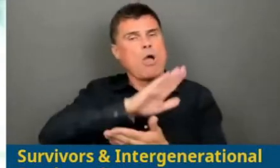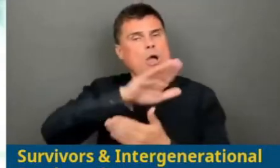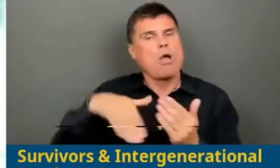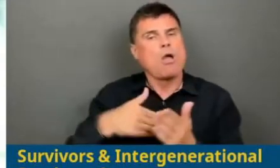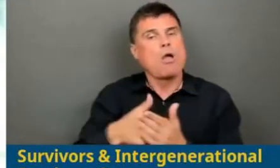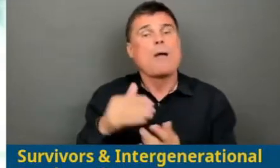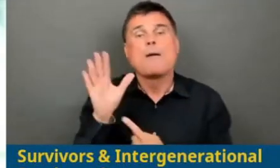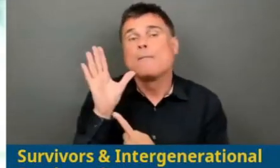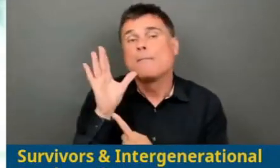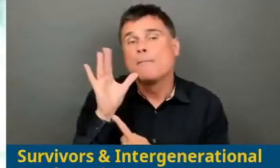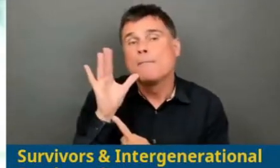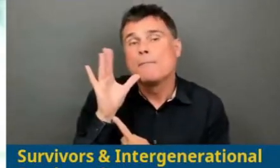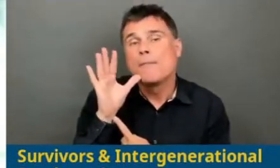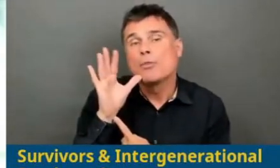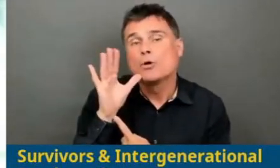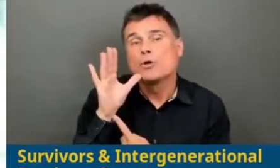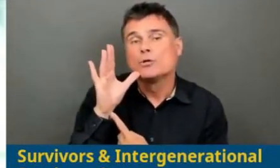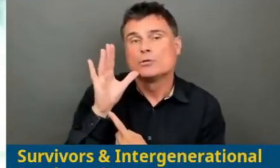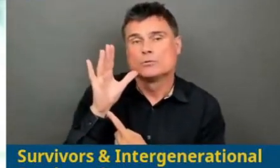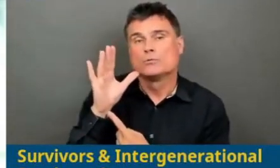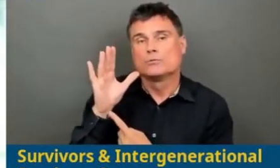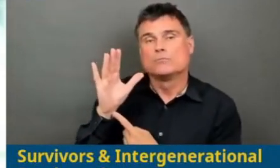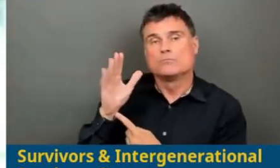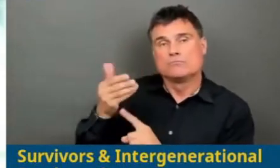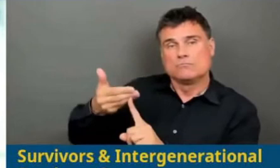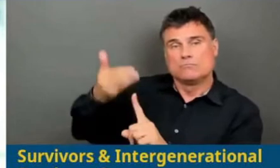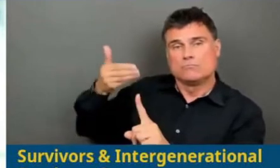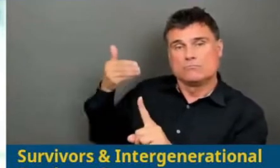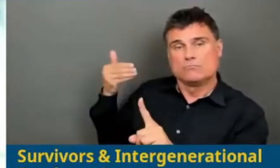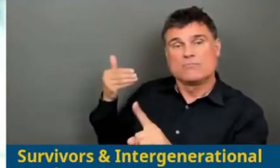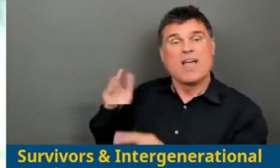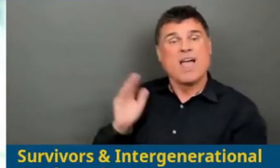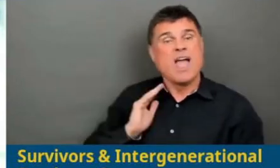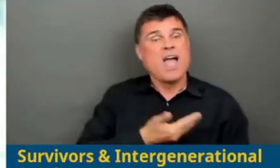It's our children that we lost to the residential school.